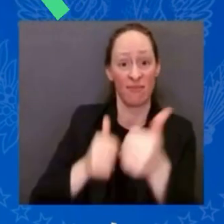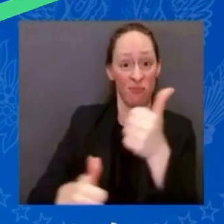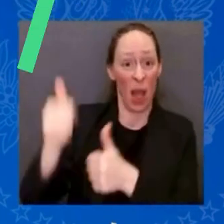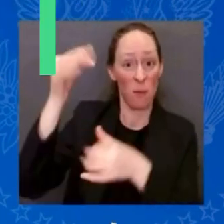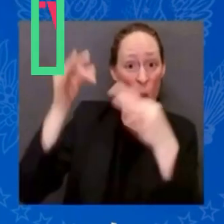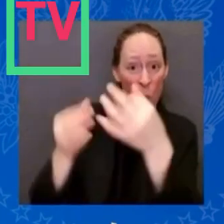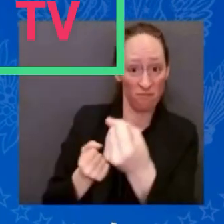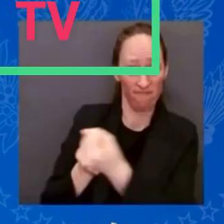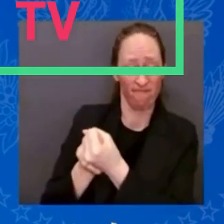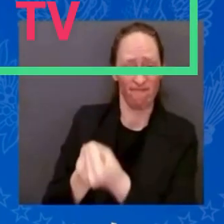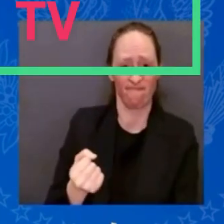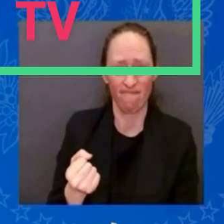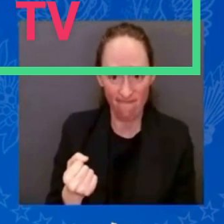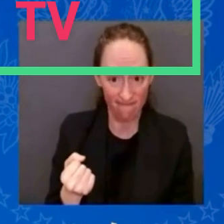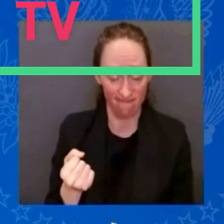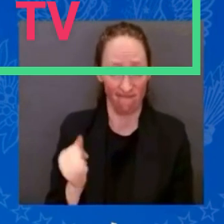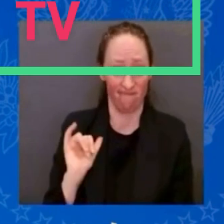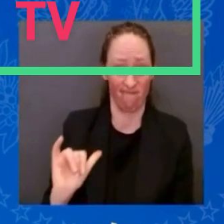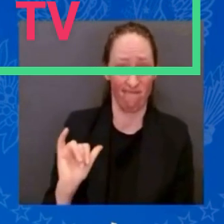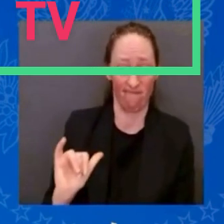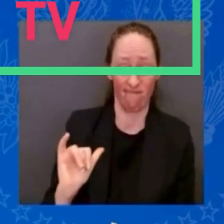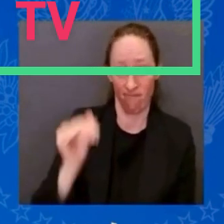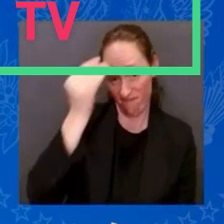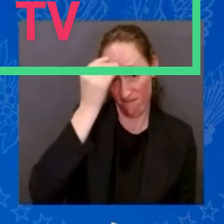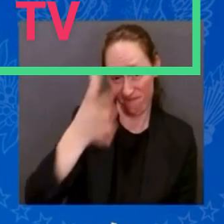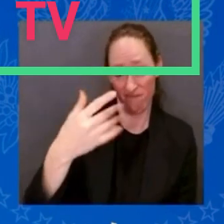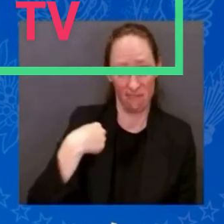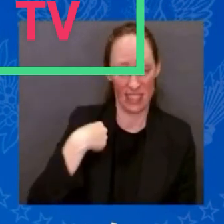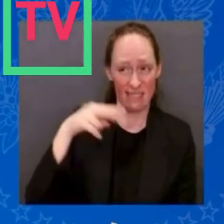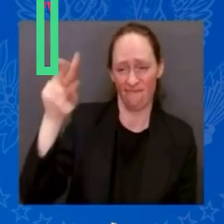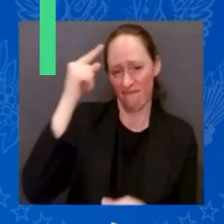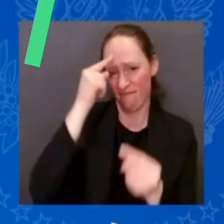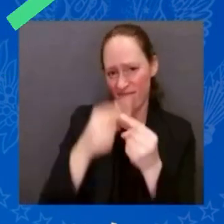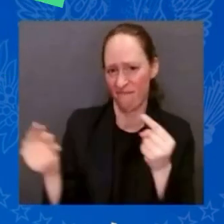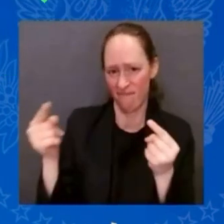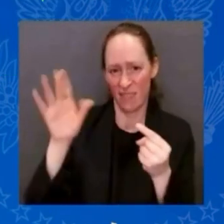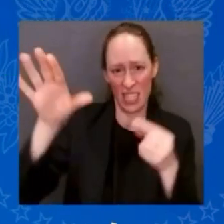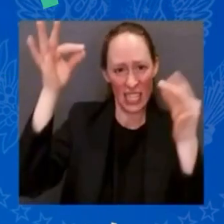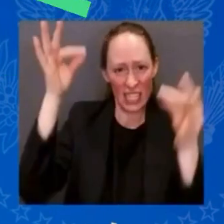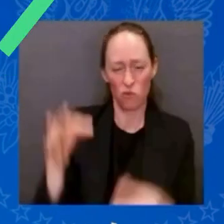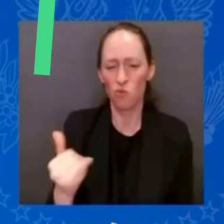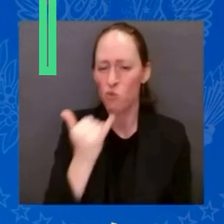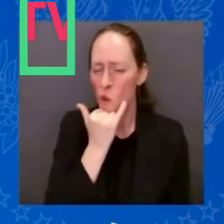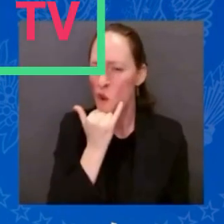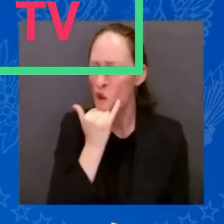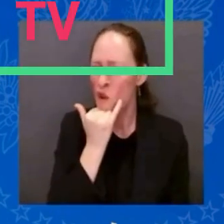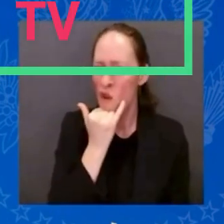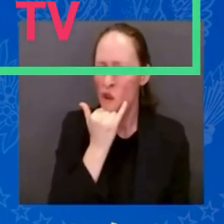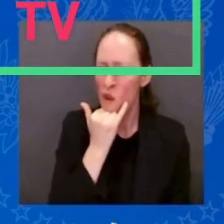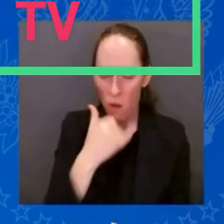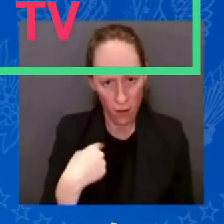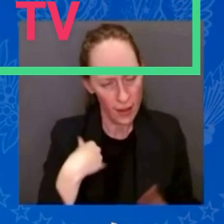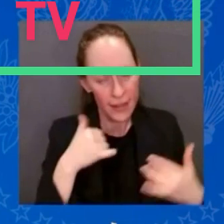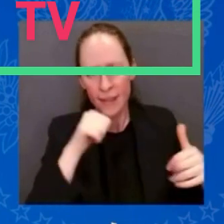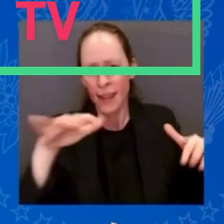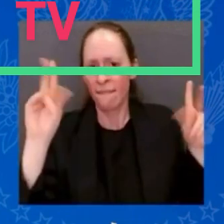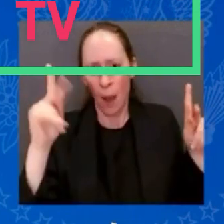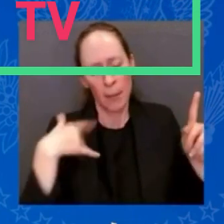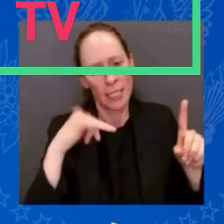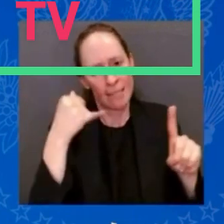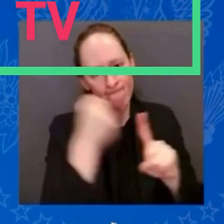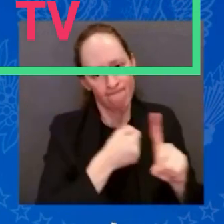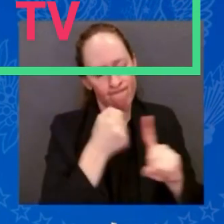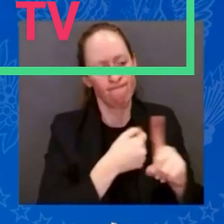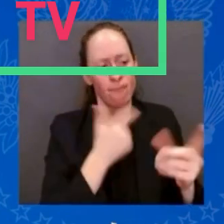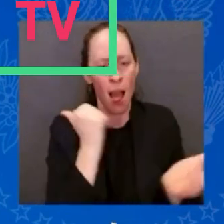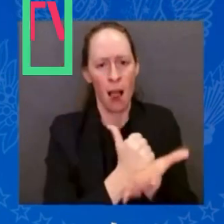was a mistake, was wrong. I'm not going to stop fighting to deliver borrowers what they need, particularly those at the bottom end of